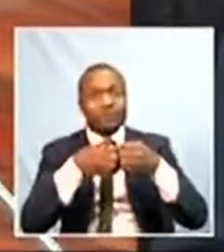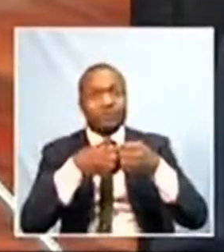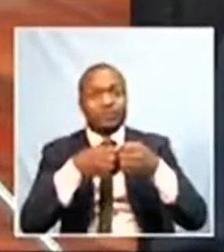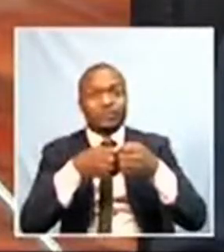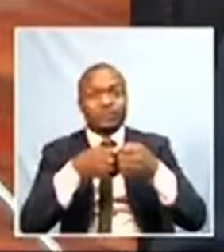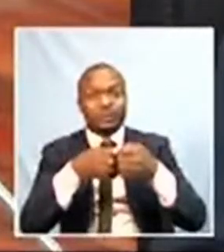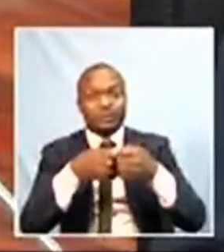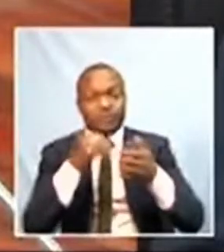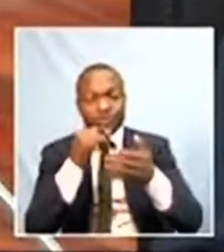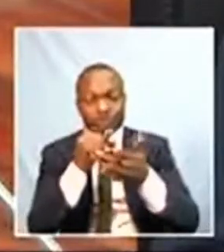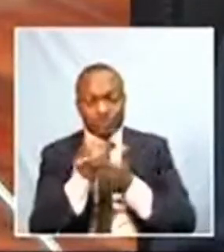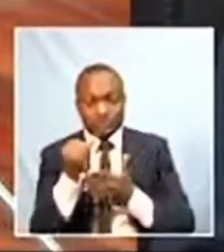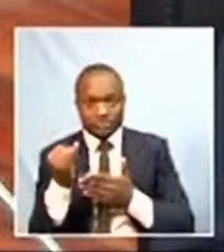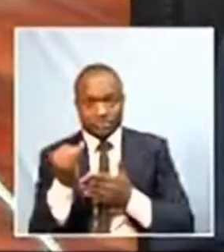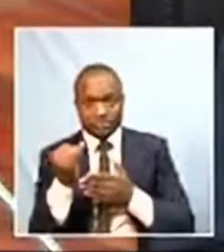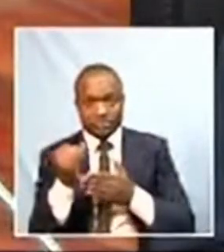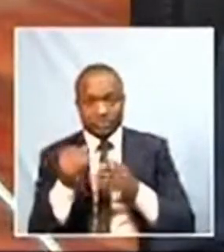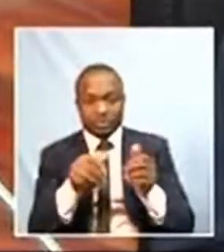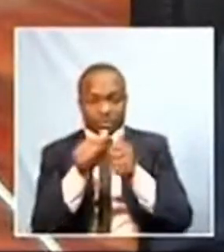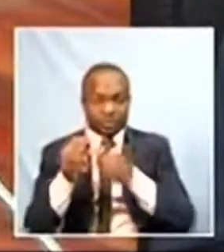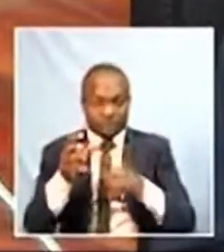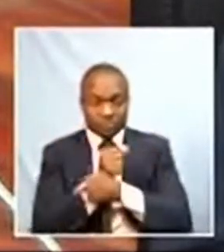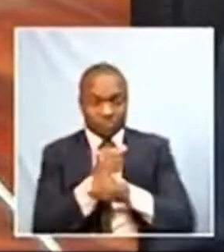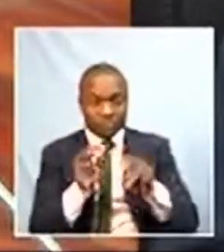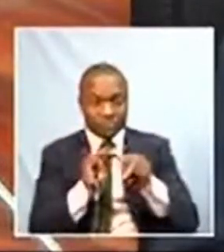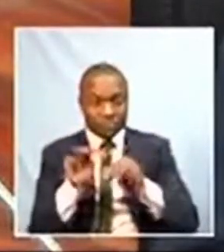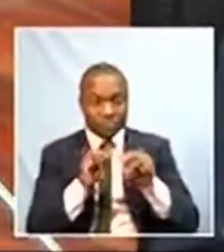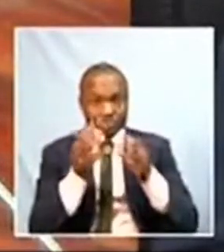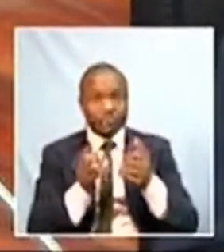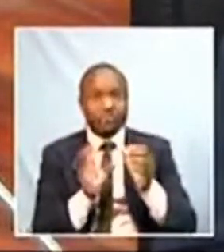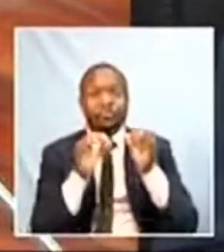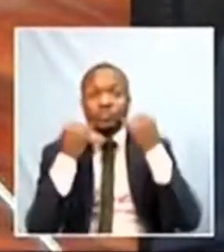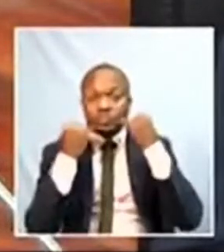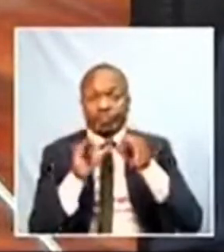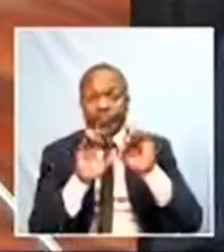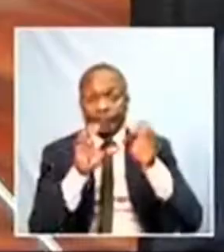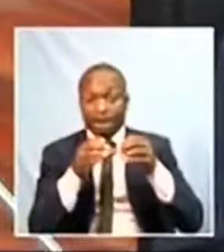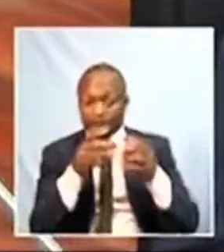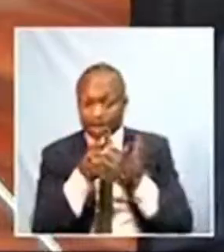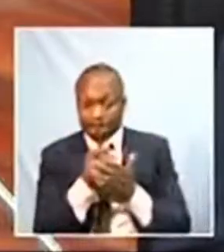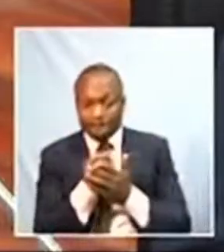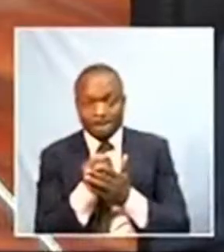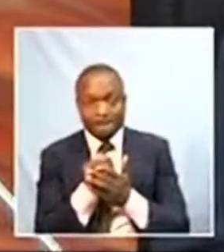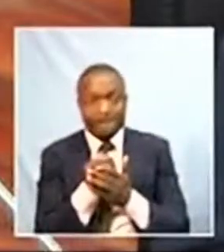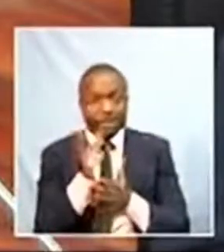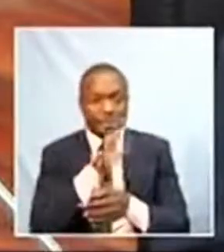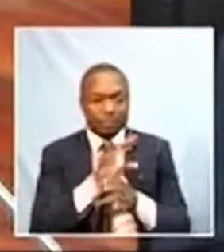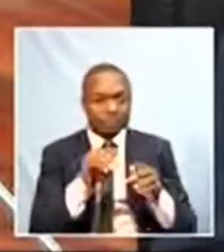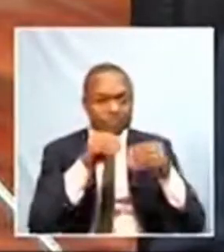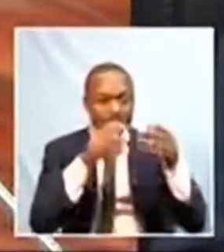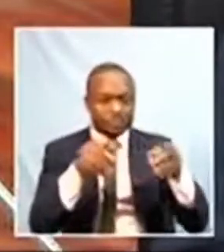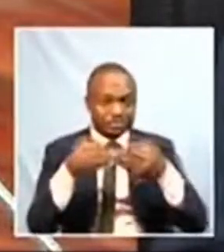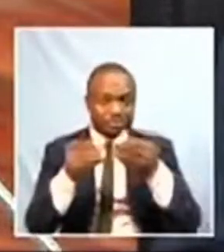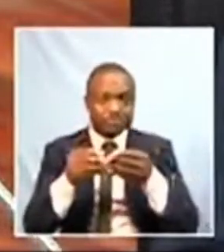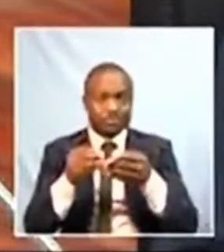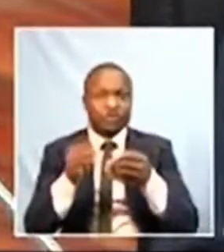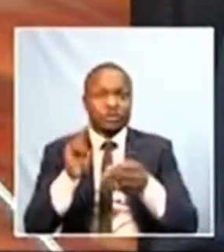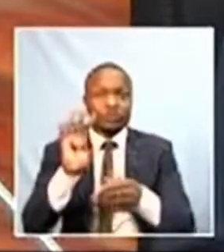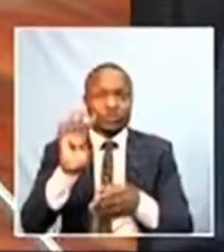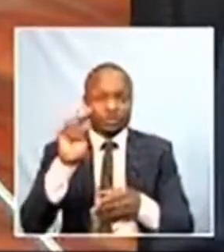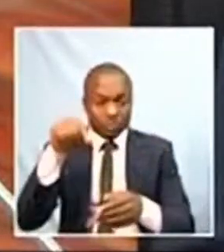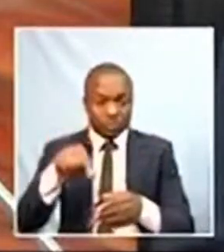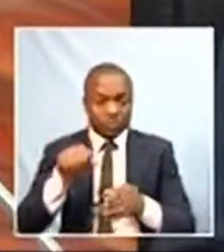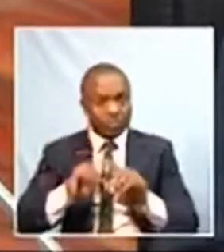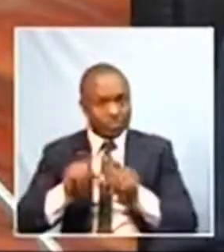Action taken. Management wishes to inform the committee that the funds have been spent for the fourth quarter on